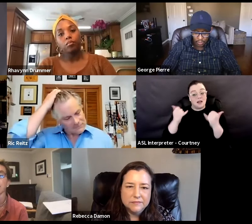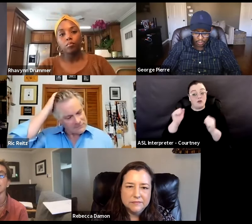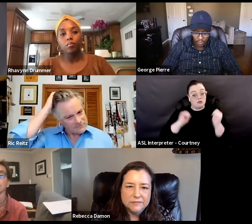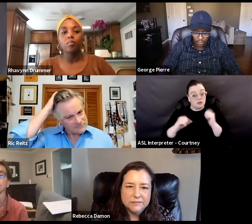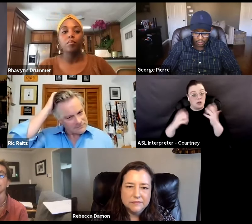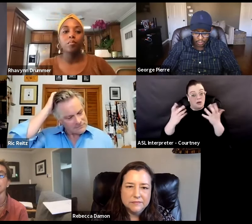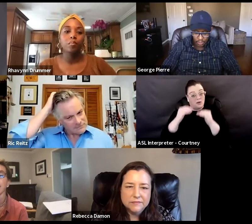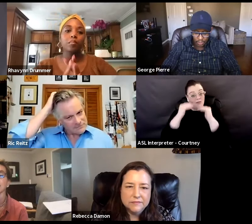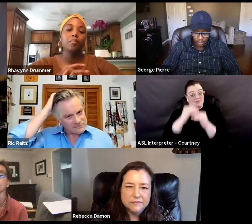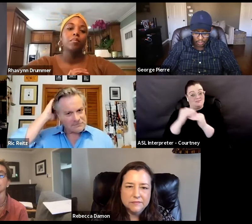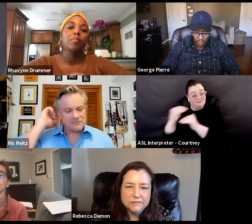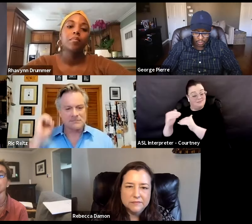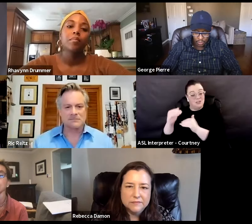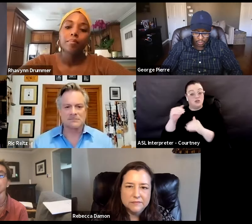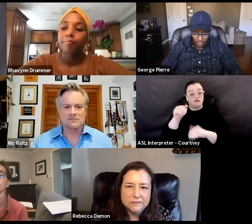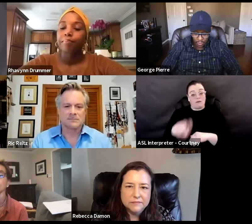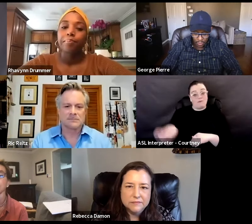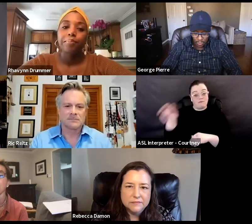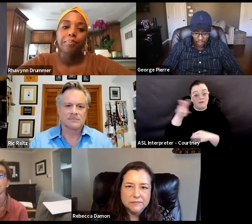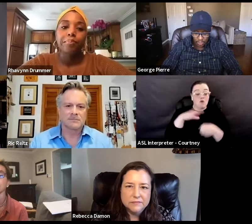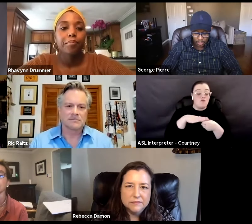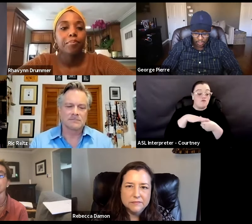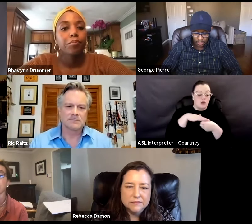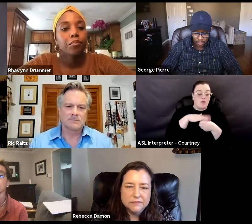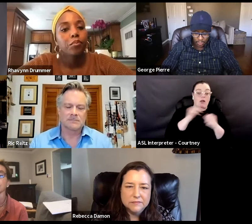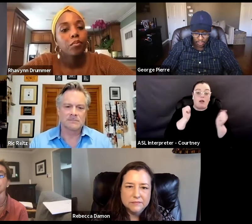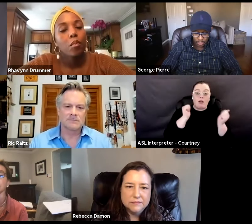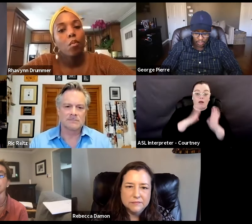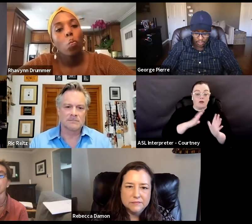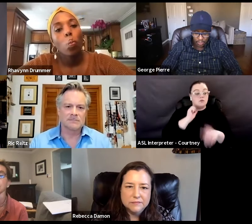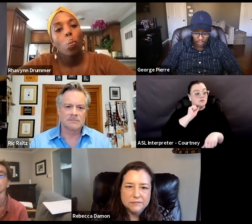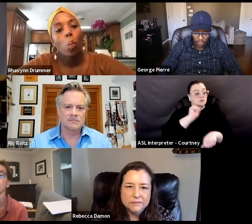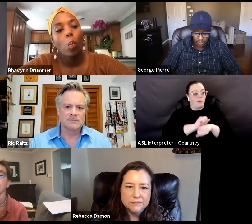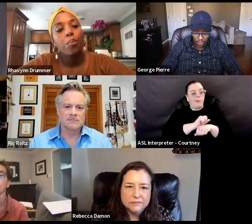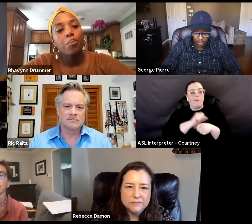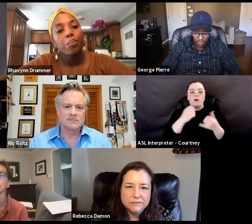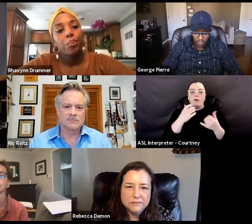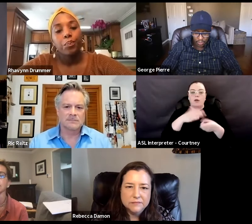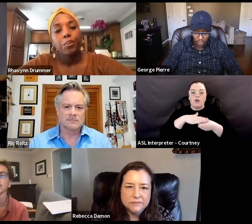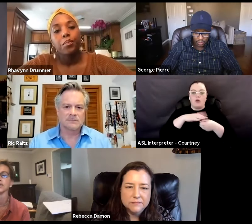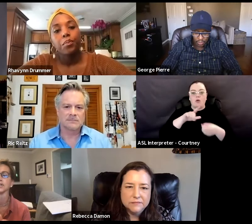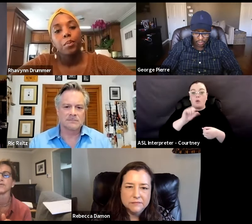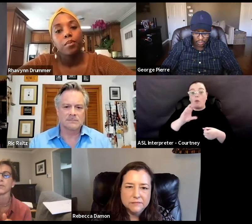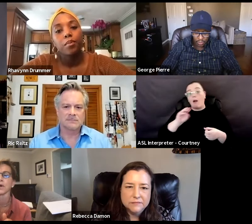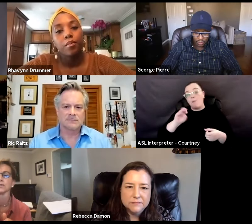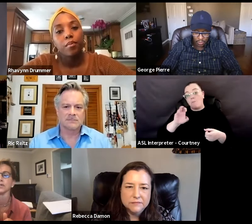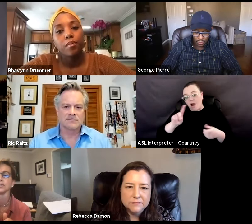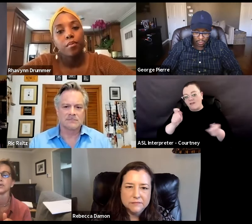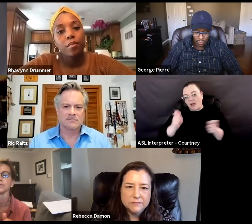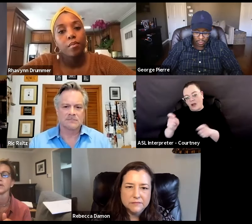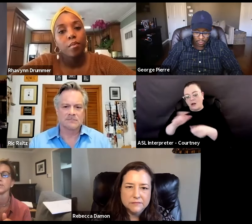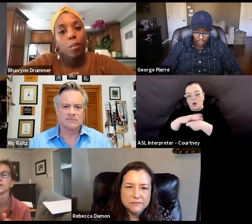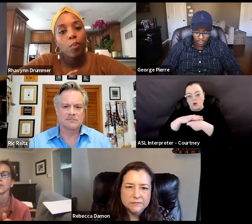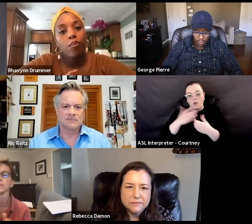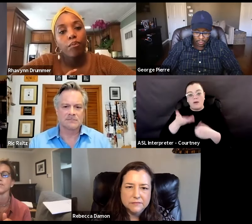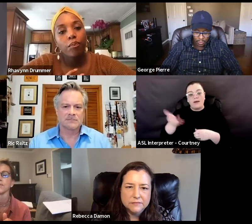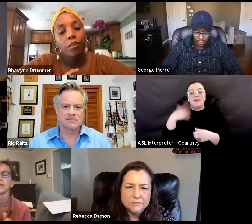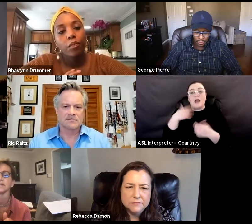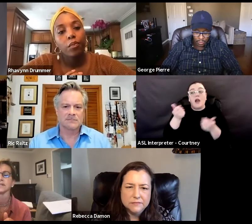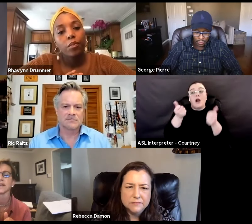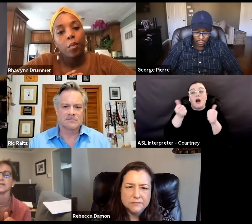limit travel, regional actors who can work local hire or modified local hire are able to audition for parts on shows they appeared